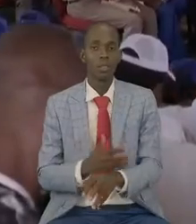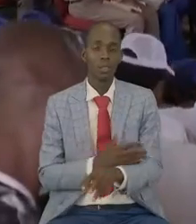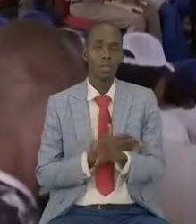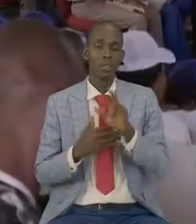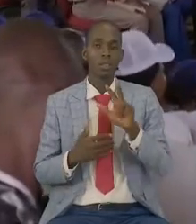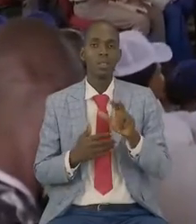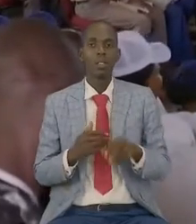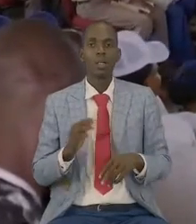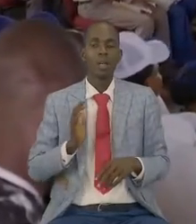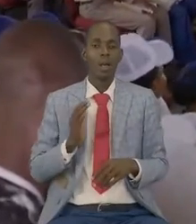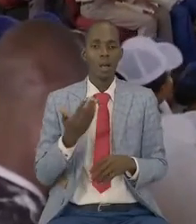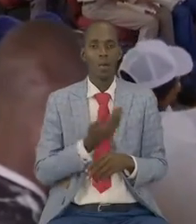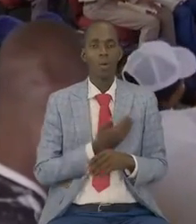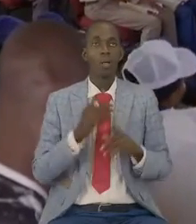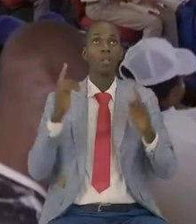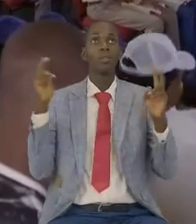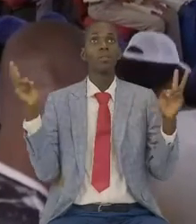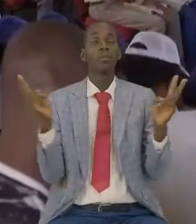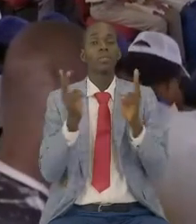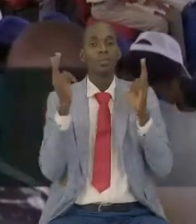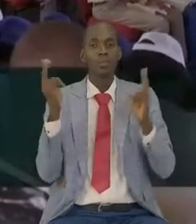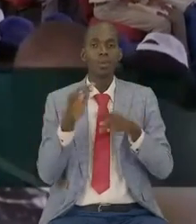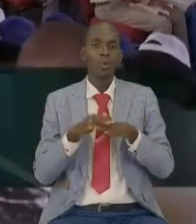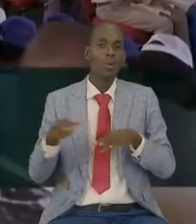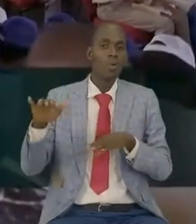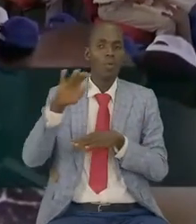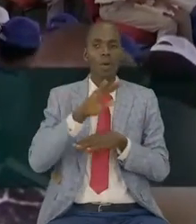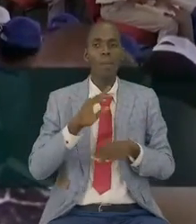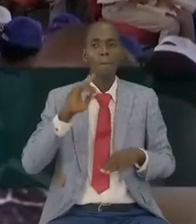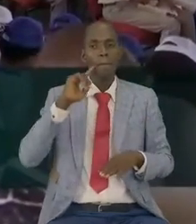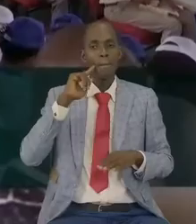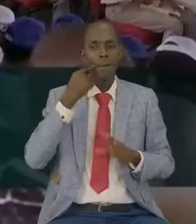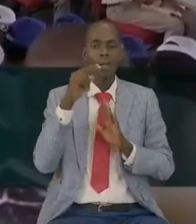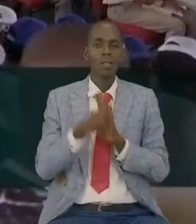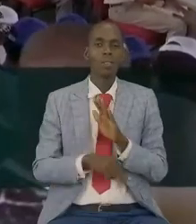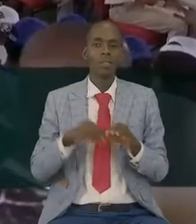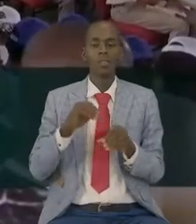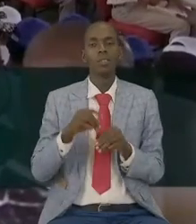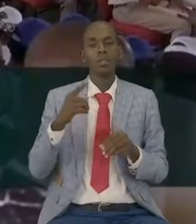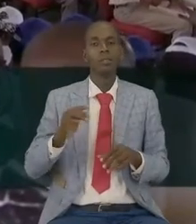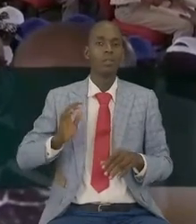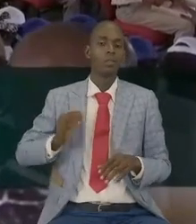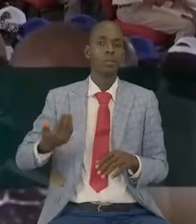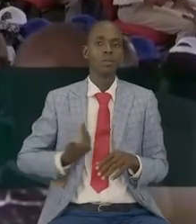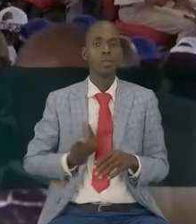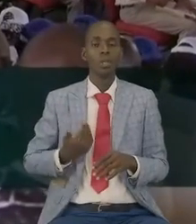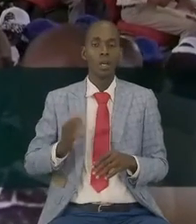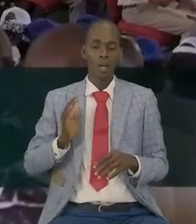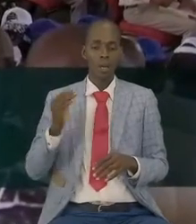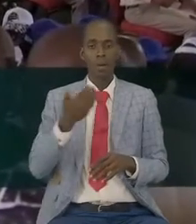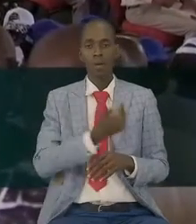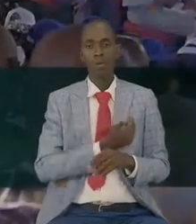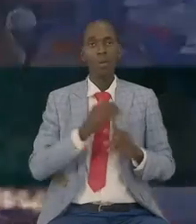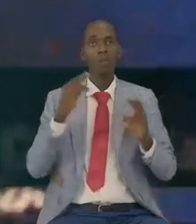is our triumph over bitterness in the soul. Our triumph